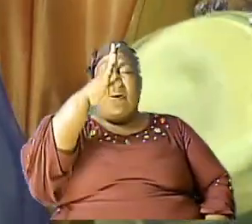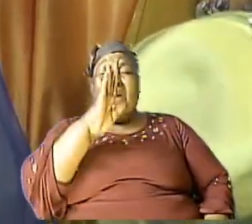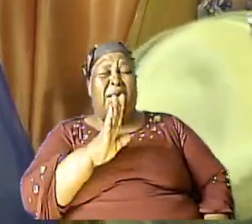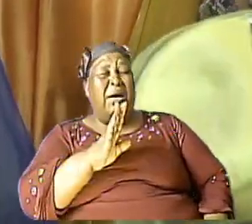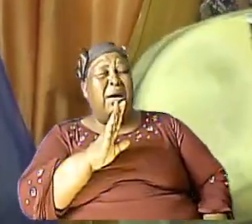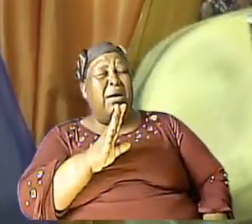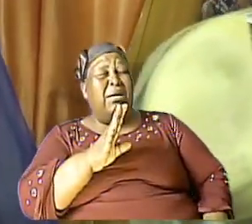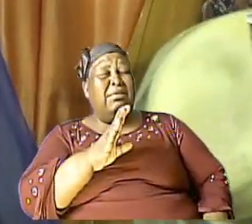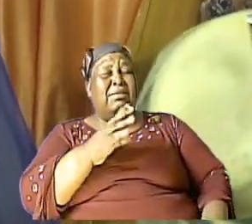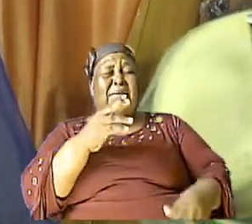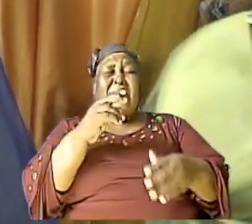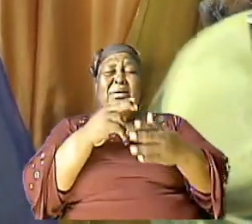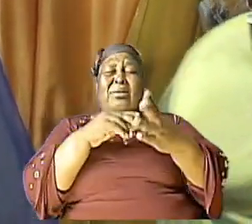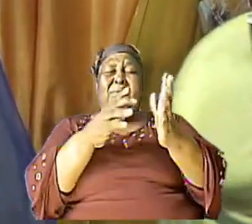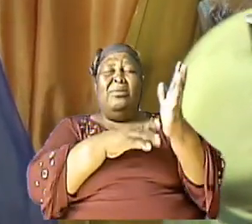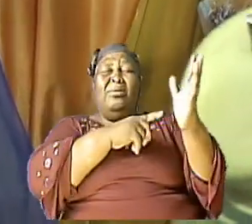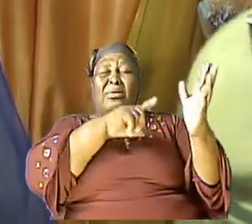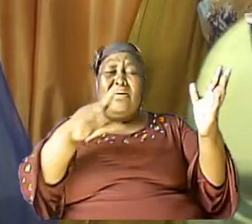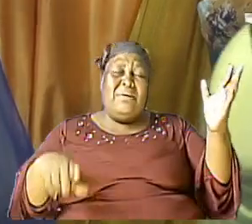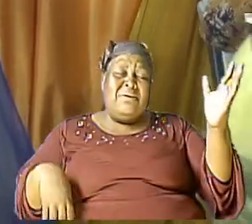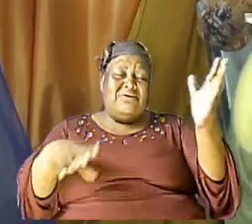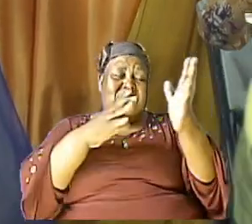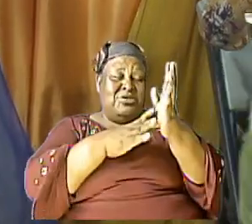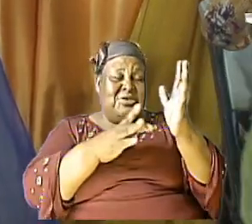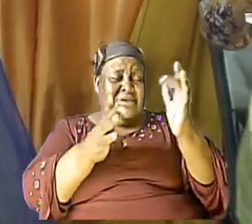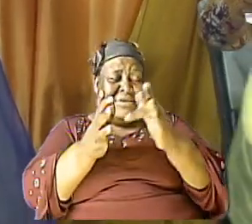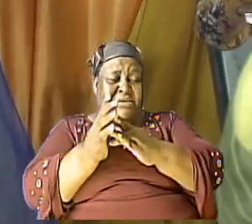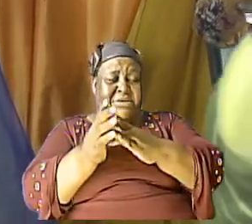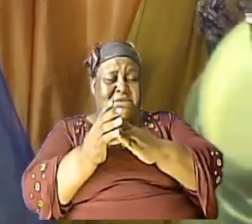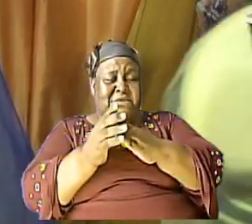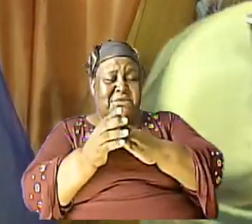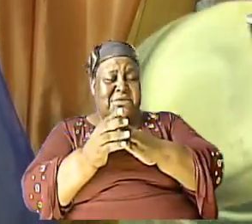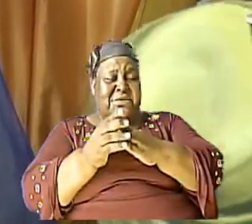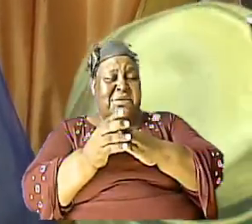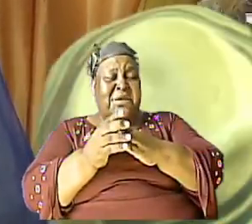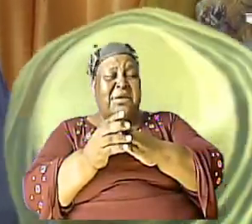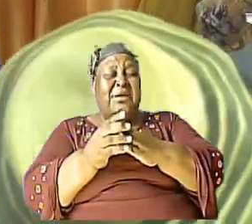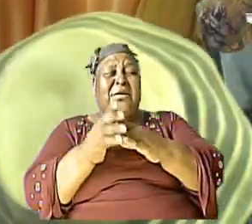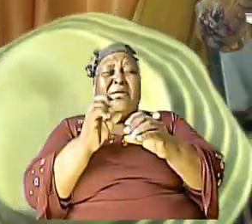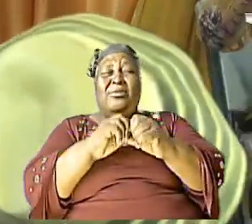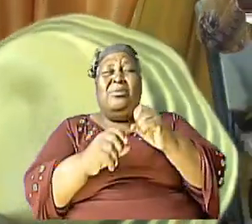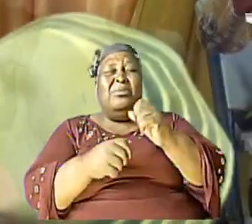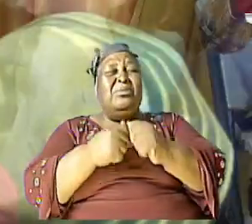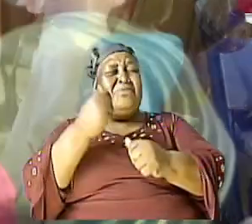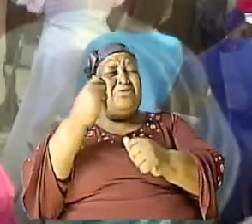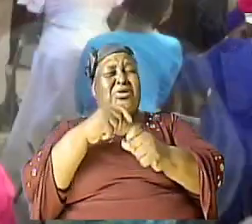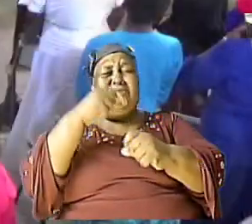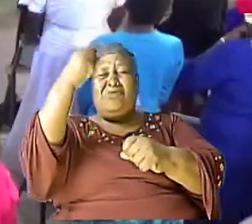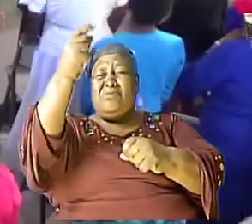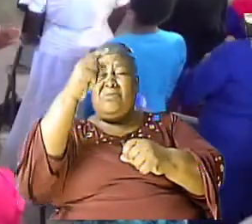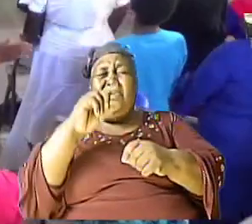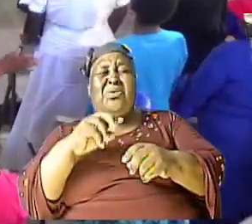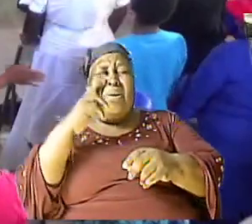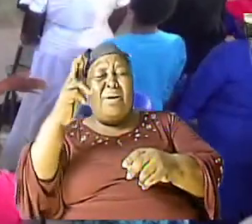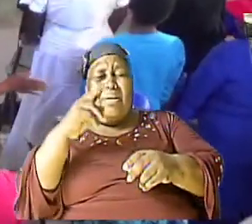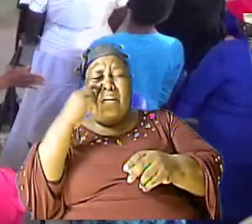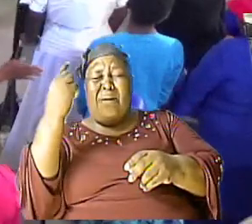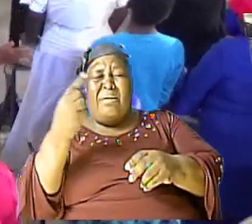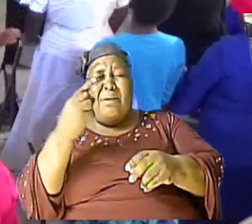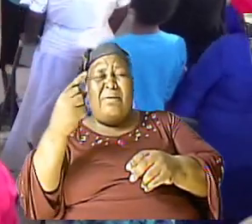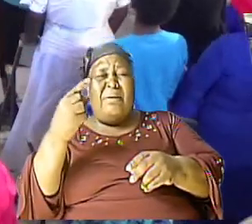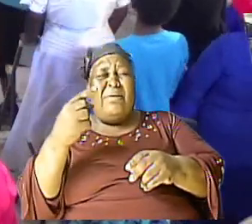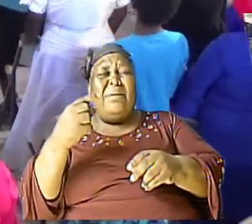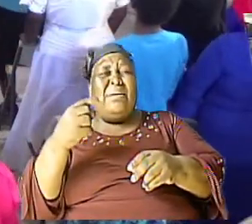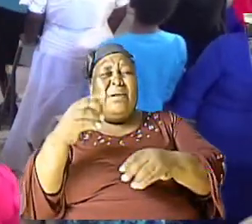is none else. There is none like you. Hallelujah. There is none quite like you. You are Alpha. You